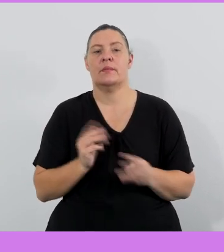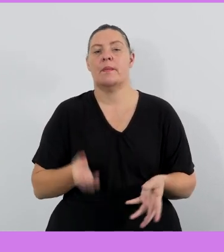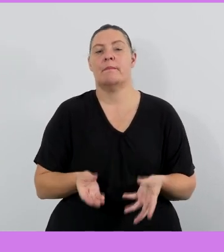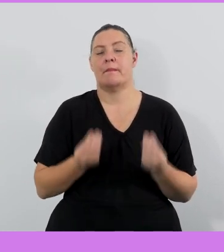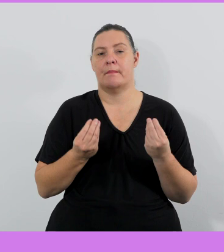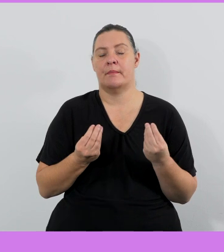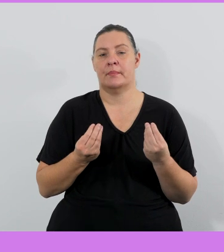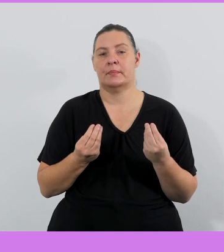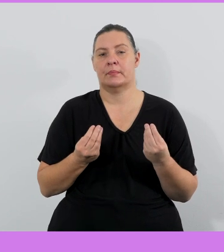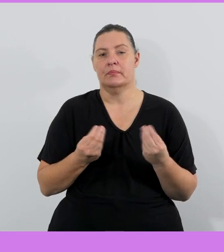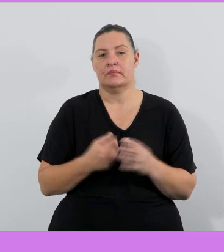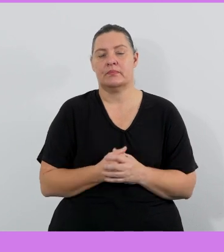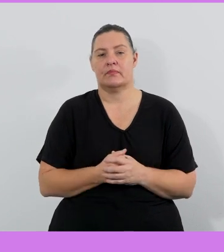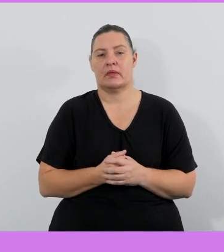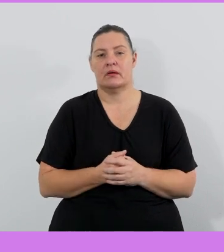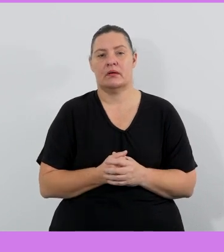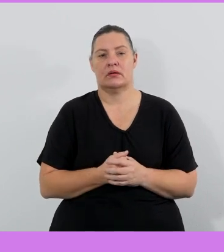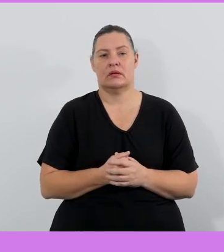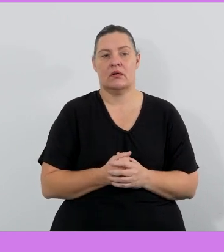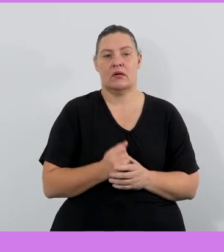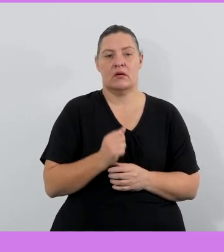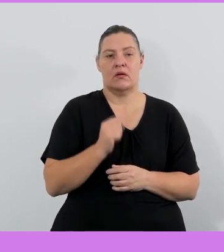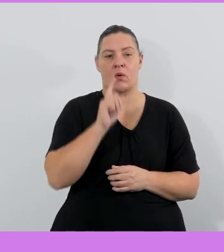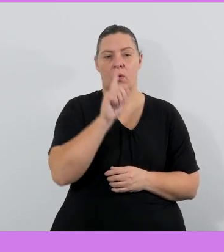give you equals to